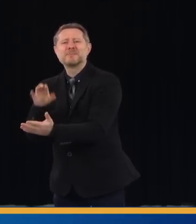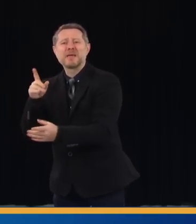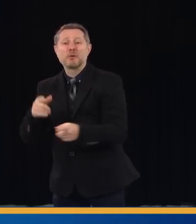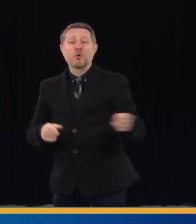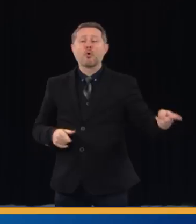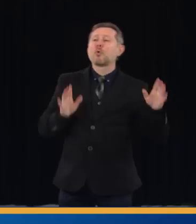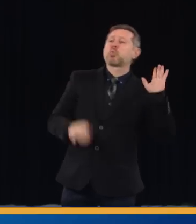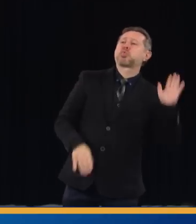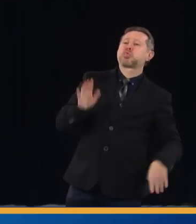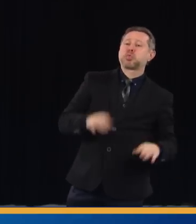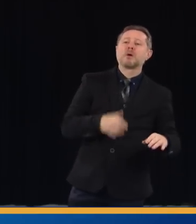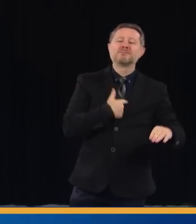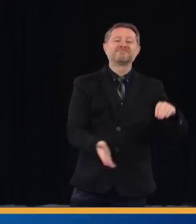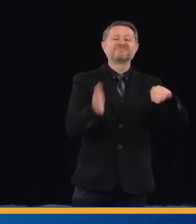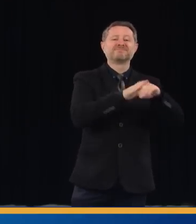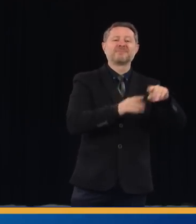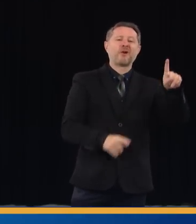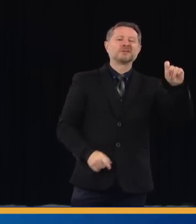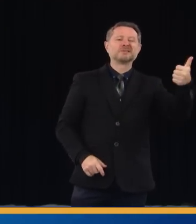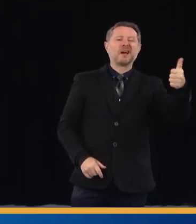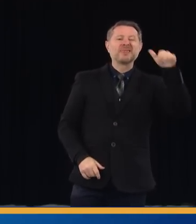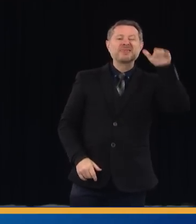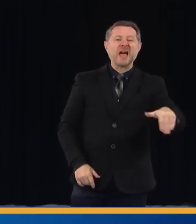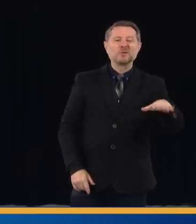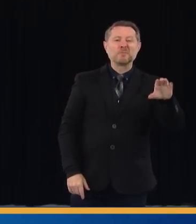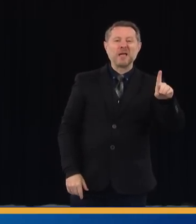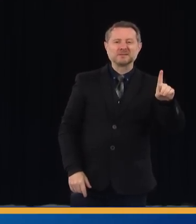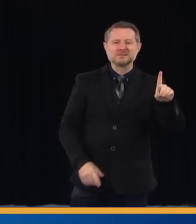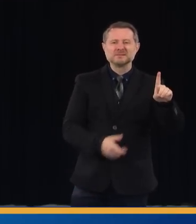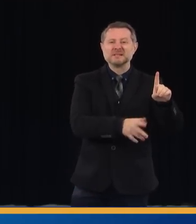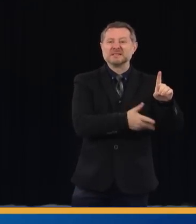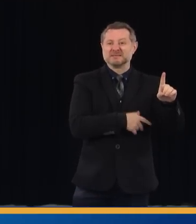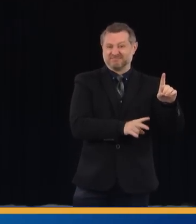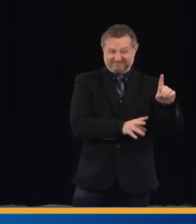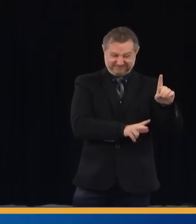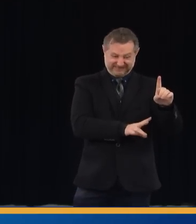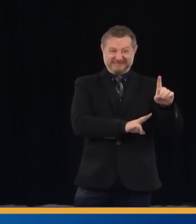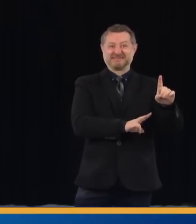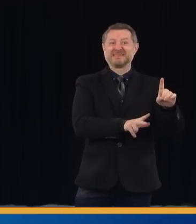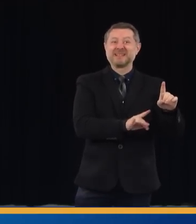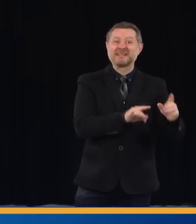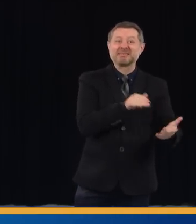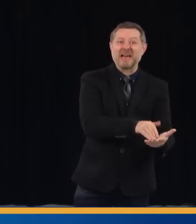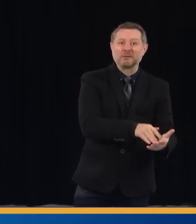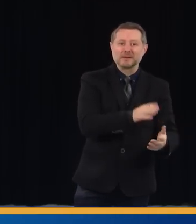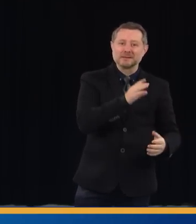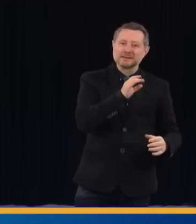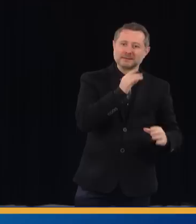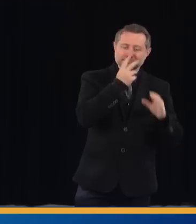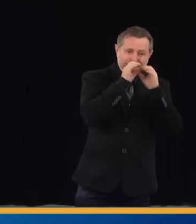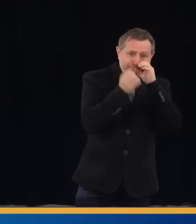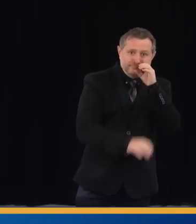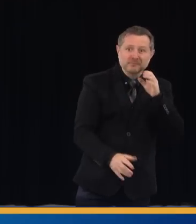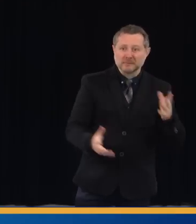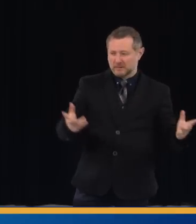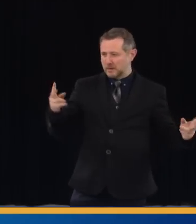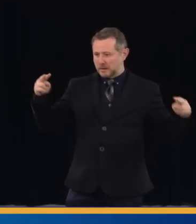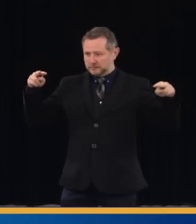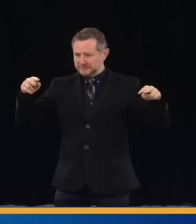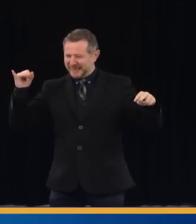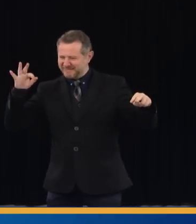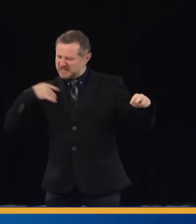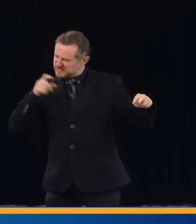37. Interestingly, both are looking at the same point of apex. It's